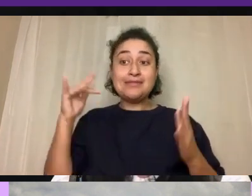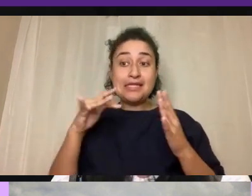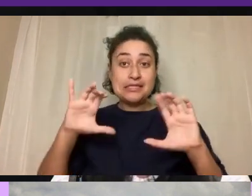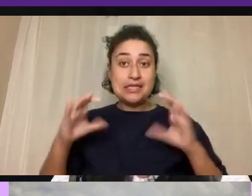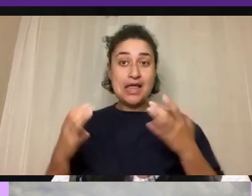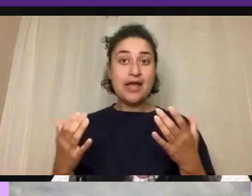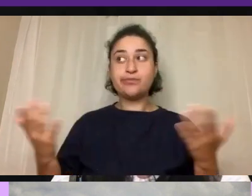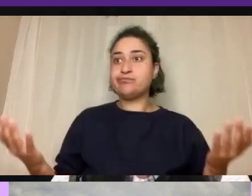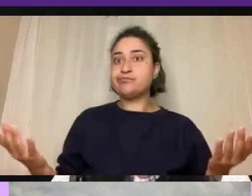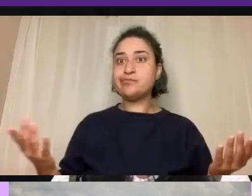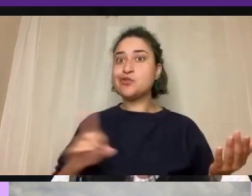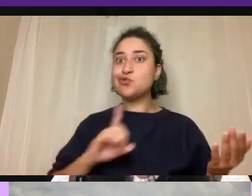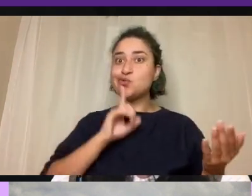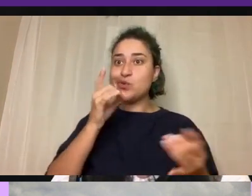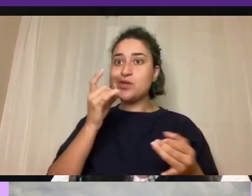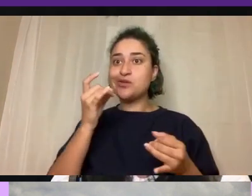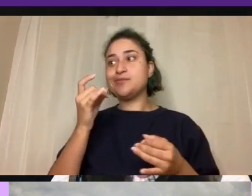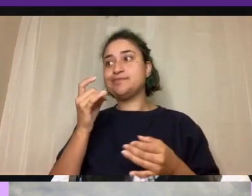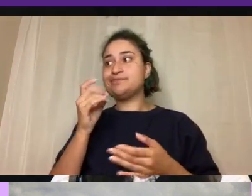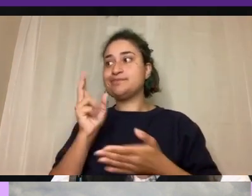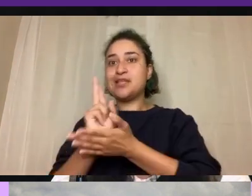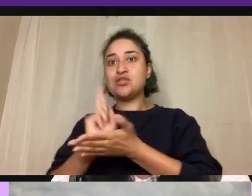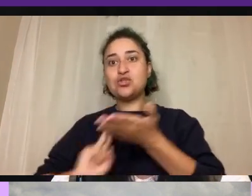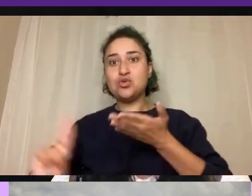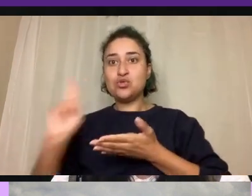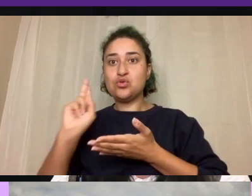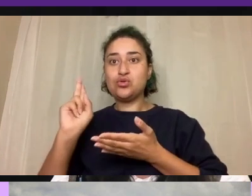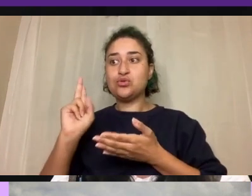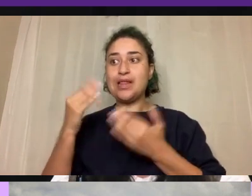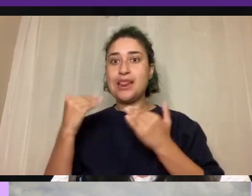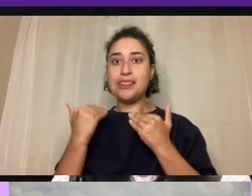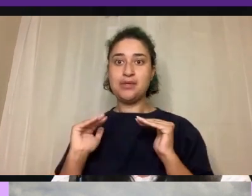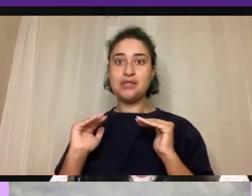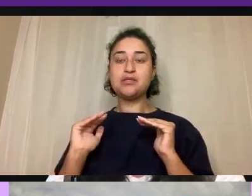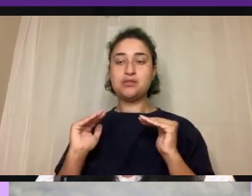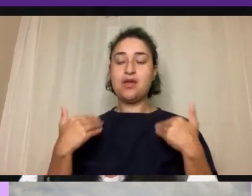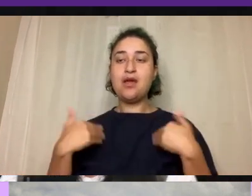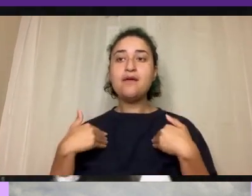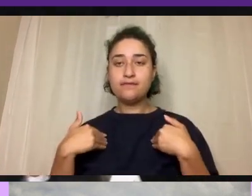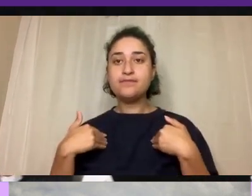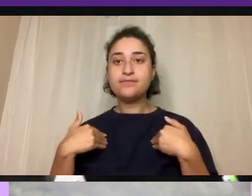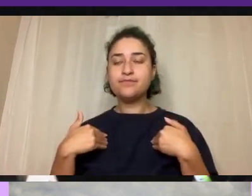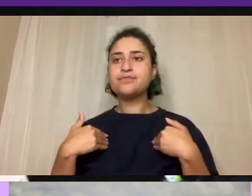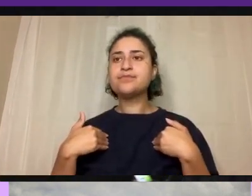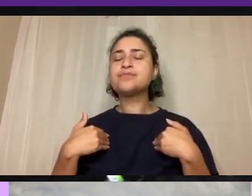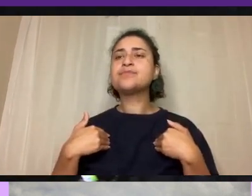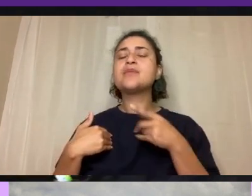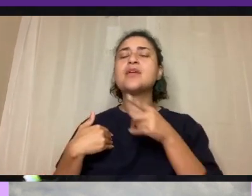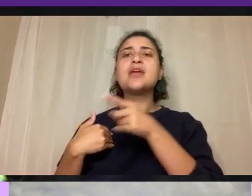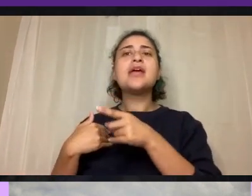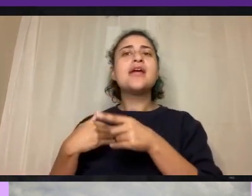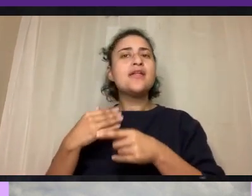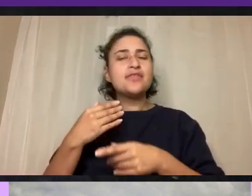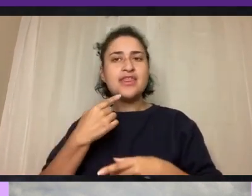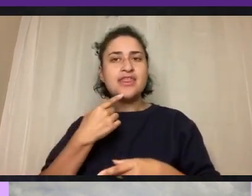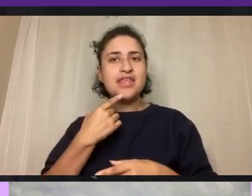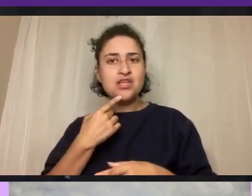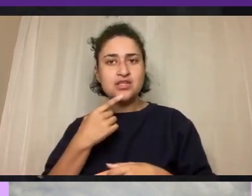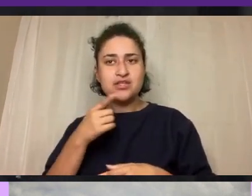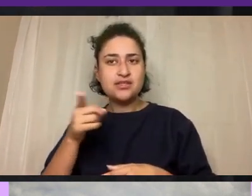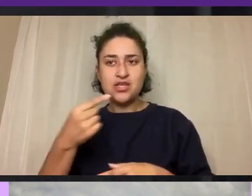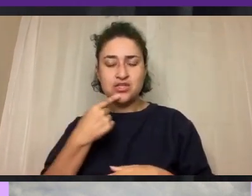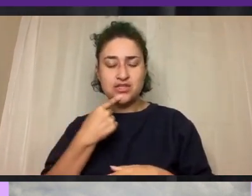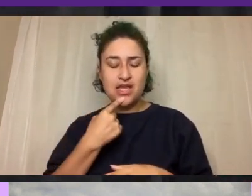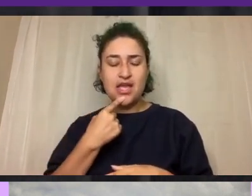institutional constraints that we're working within. And the piece that you're naming is that education is so important,